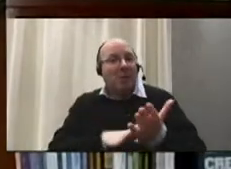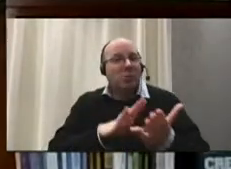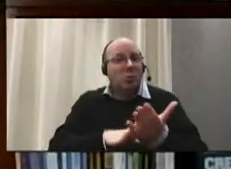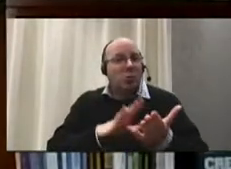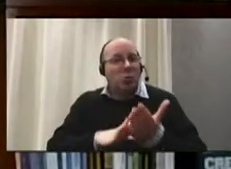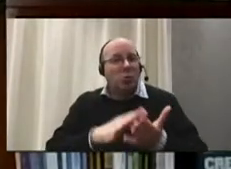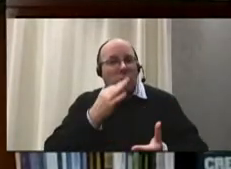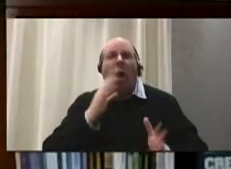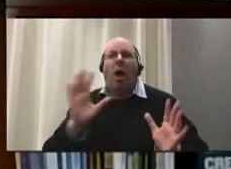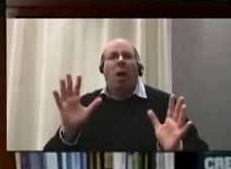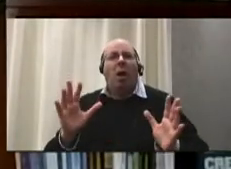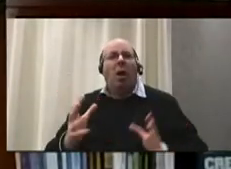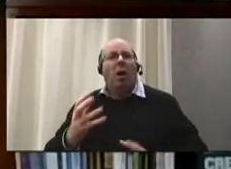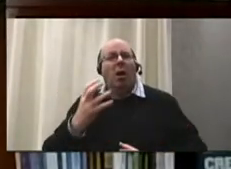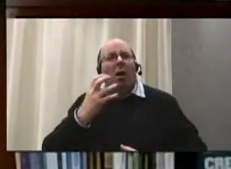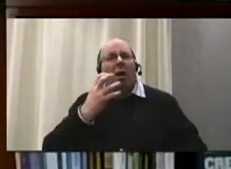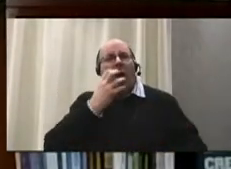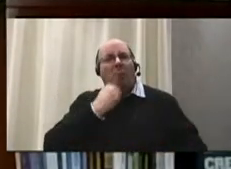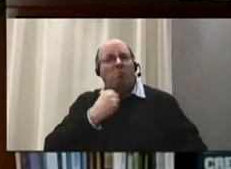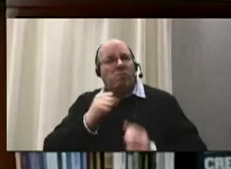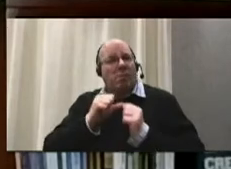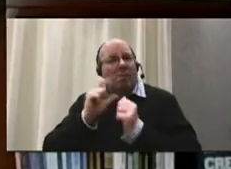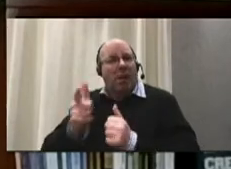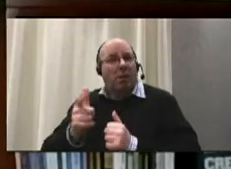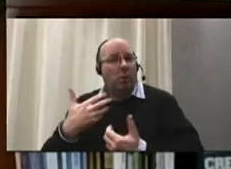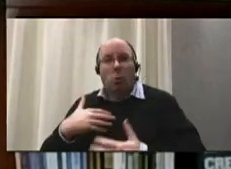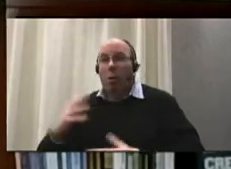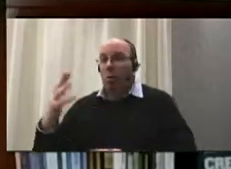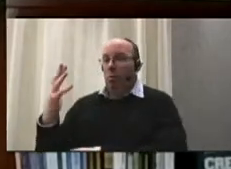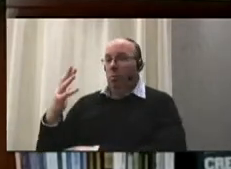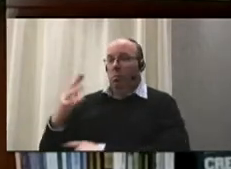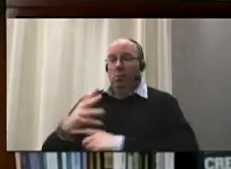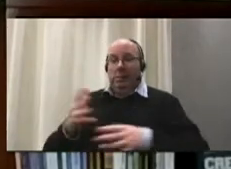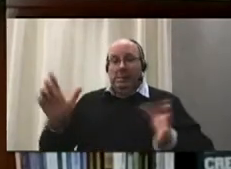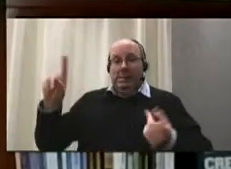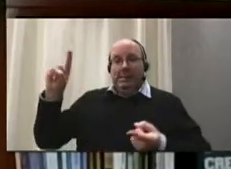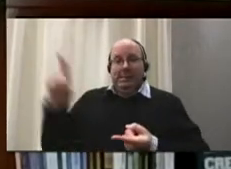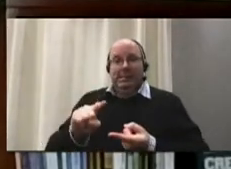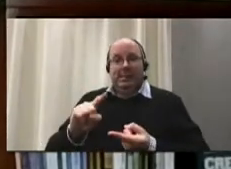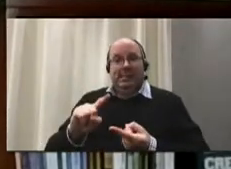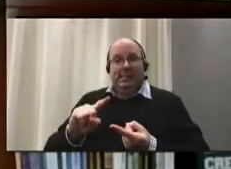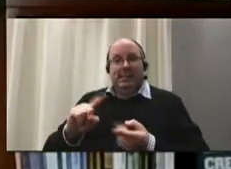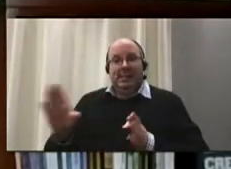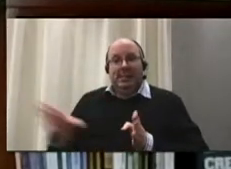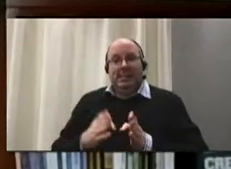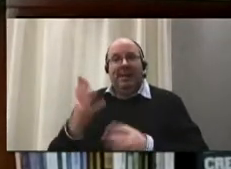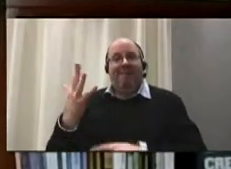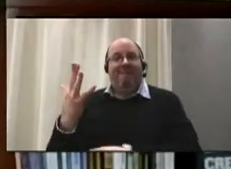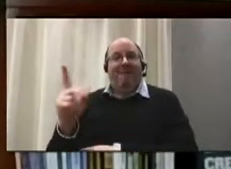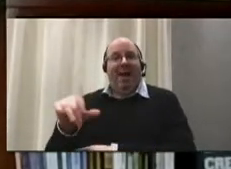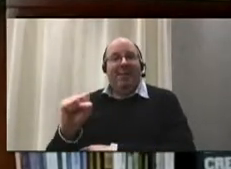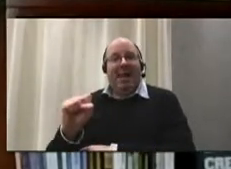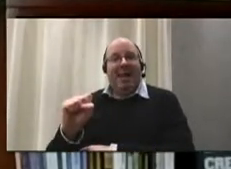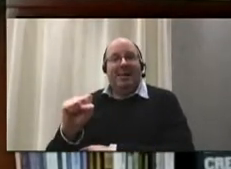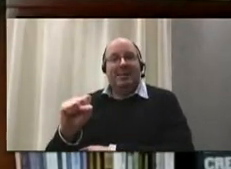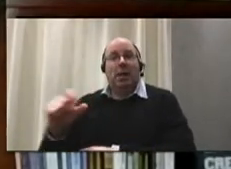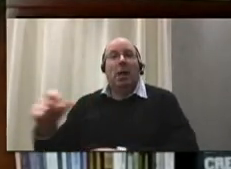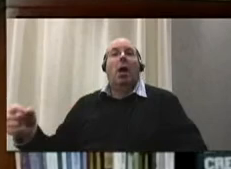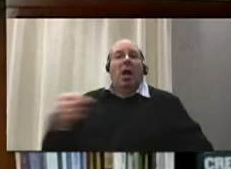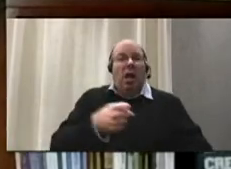that than have them out for 5 days and then they're still not well and then there's disruption that we can't plan for. The other part of that